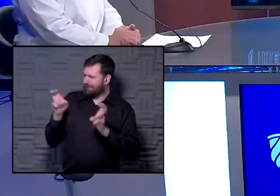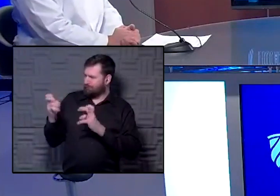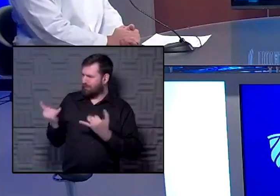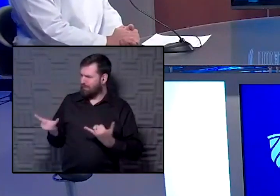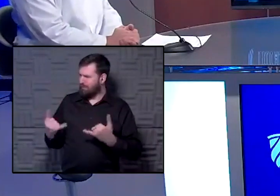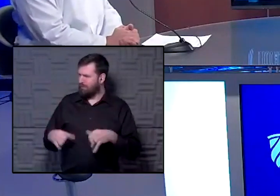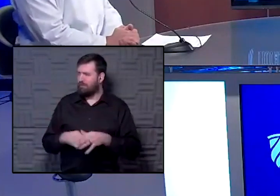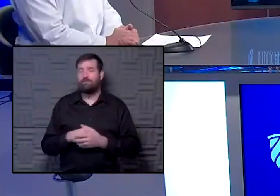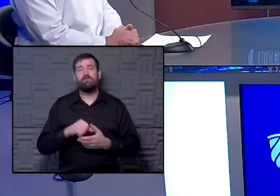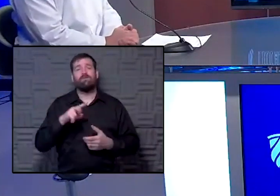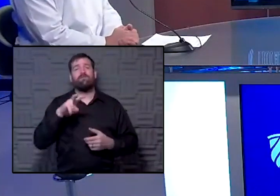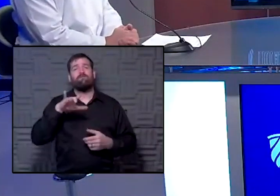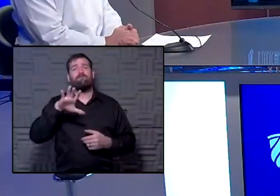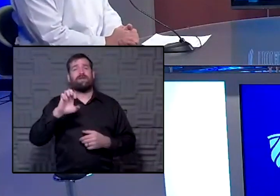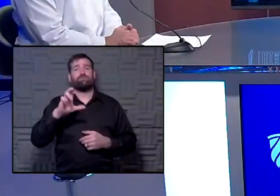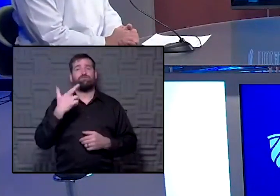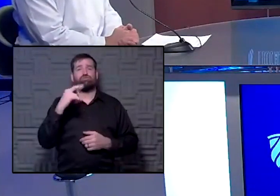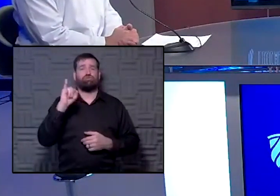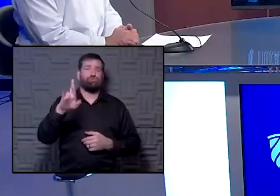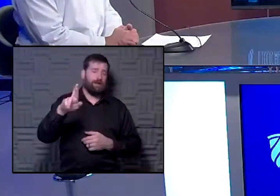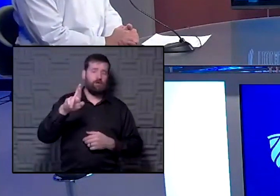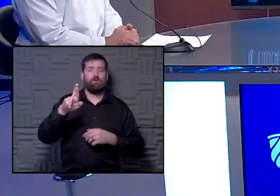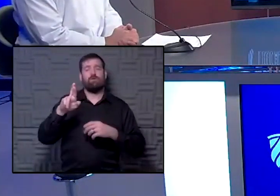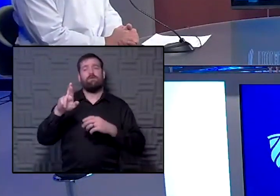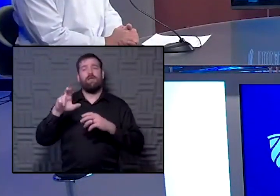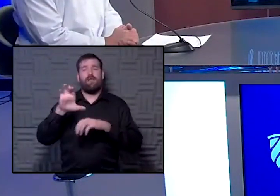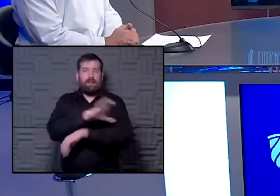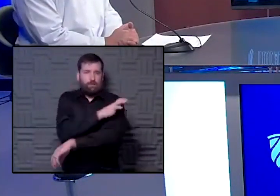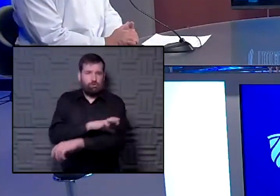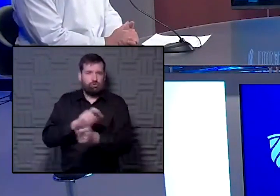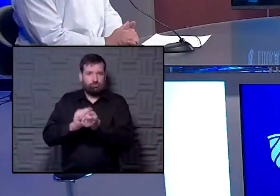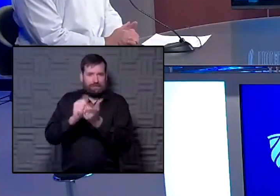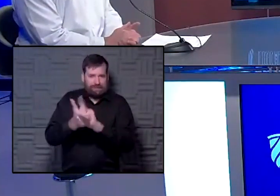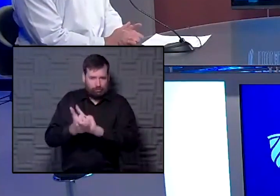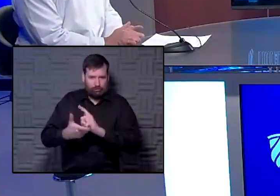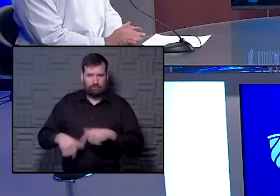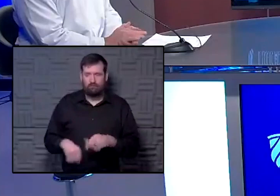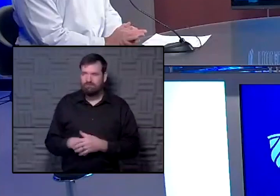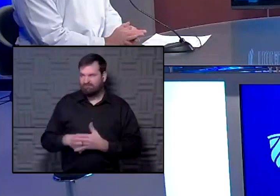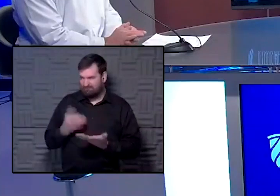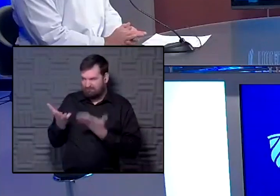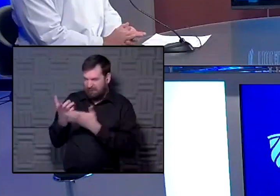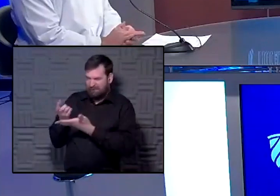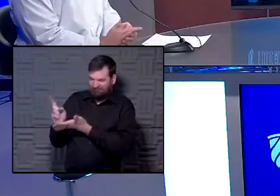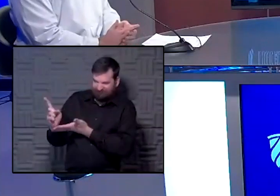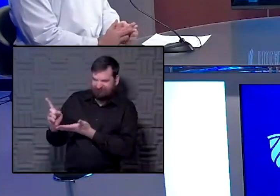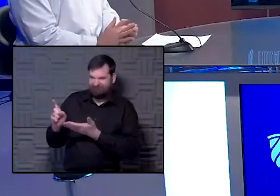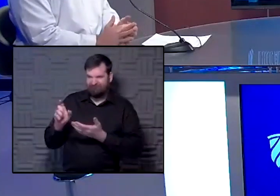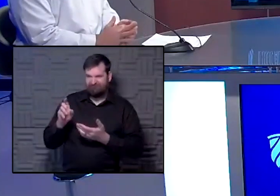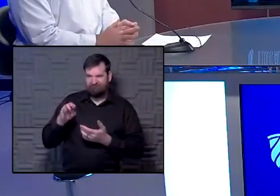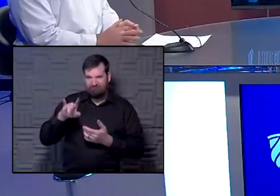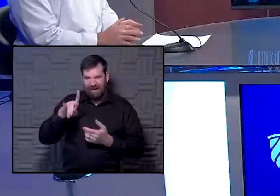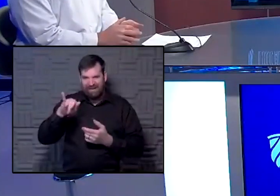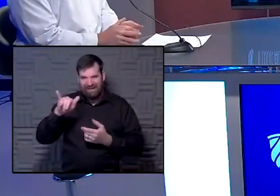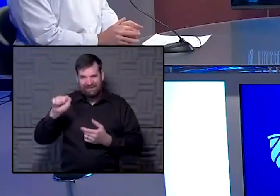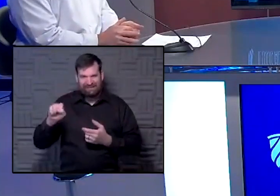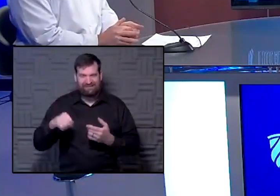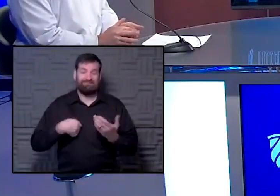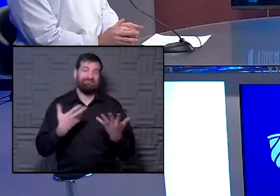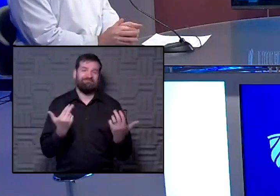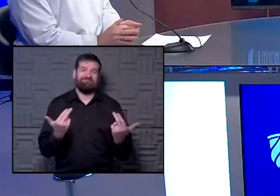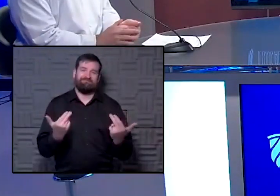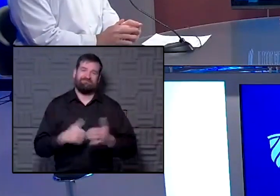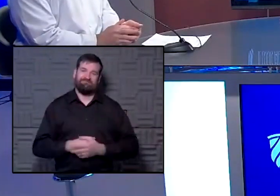title? Vice chair of clinical translational research. There you go. I think I may have just offended Maudius, but oh well. What